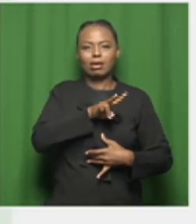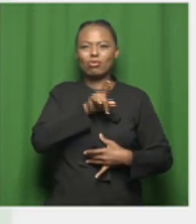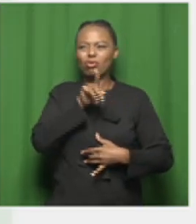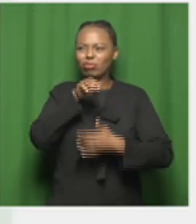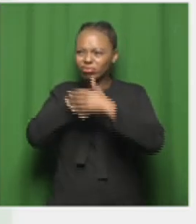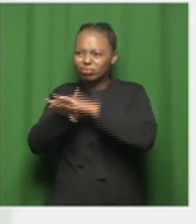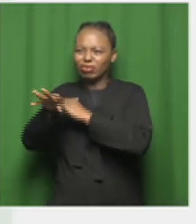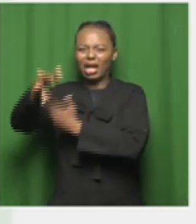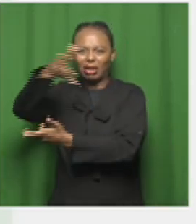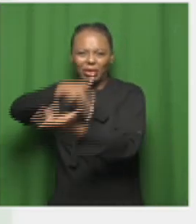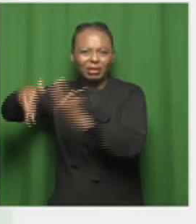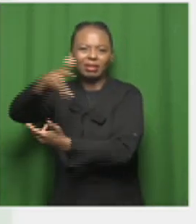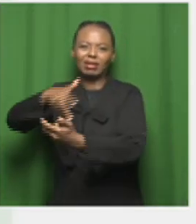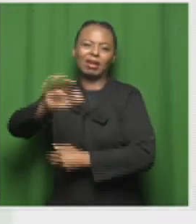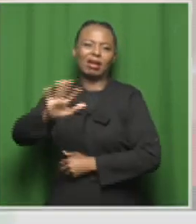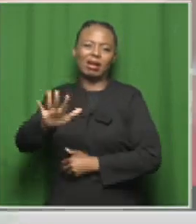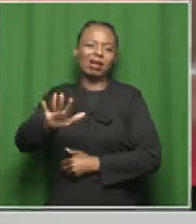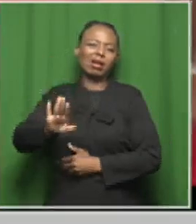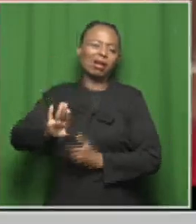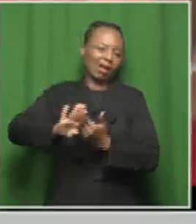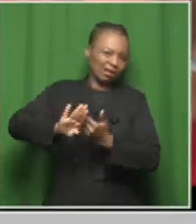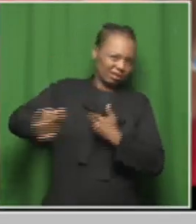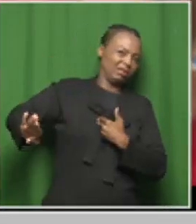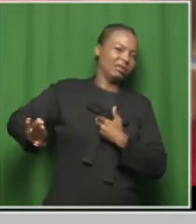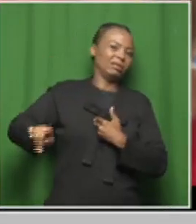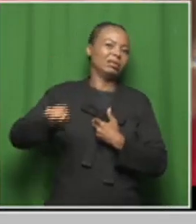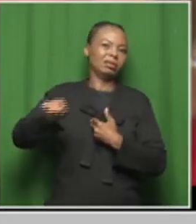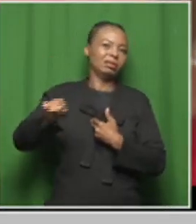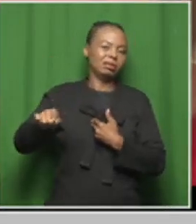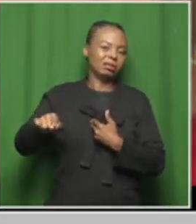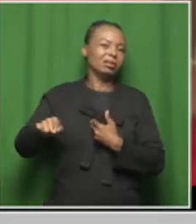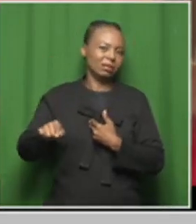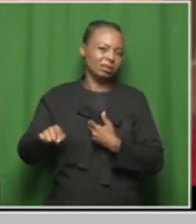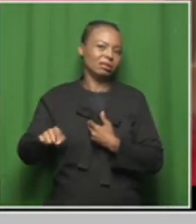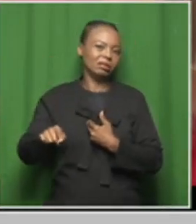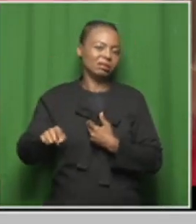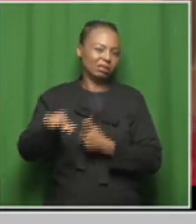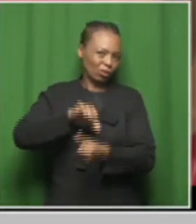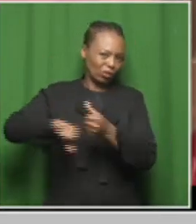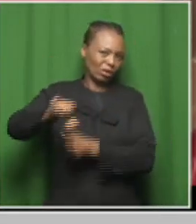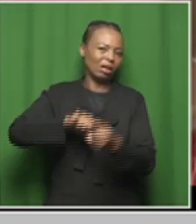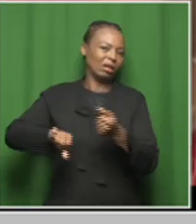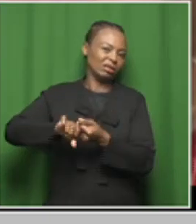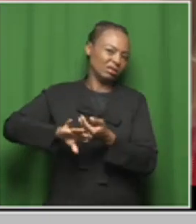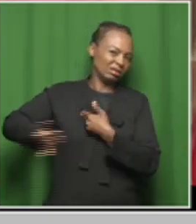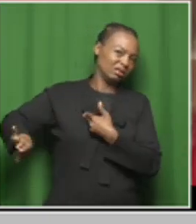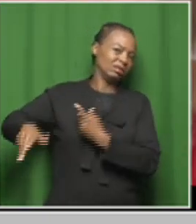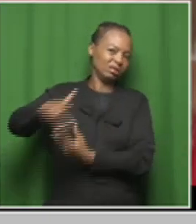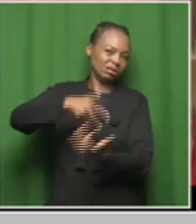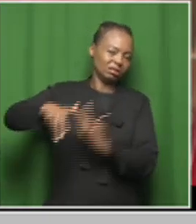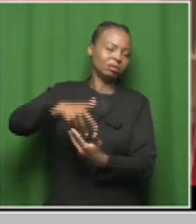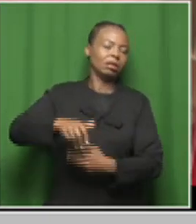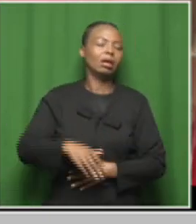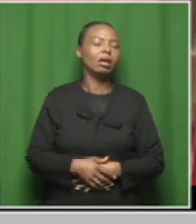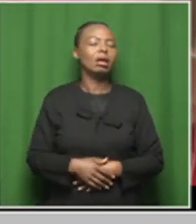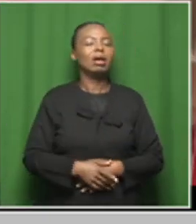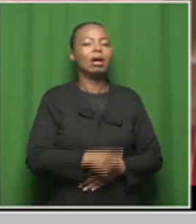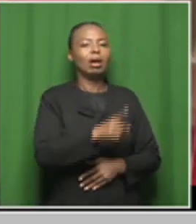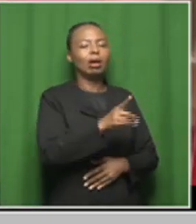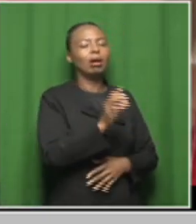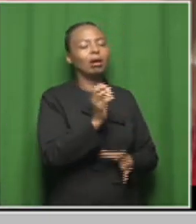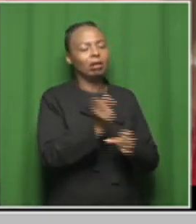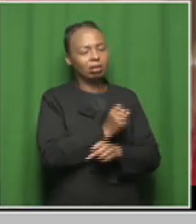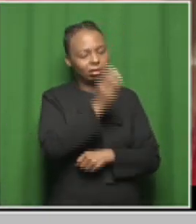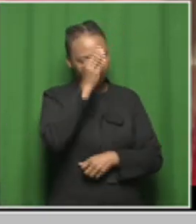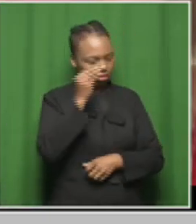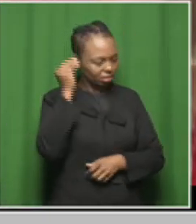So if I can bring you in here, Dr. Herring, we have been reading over the past few weeks and months